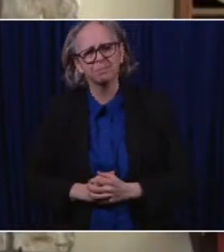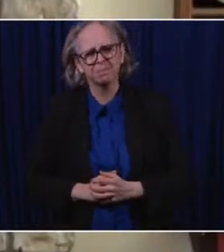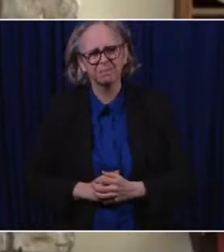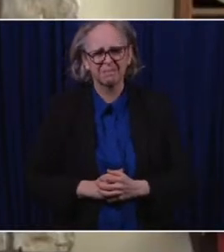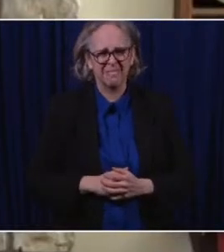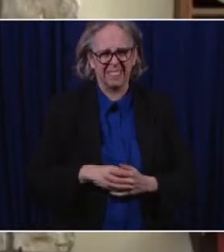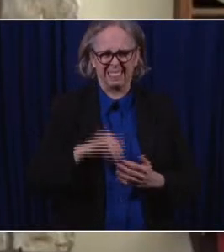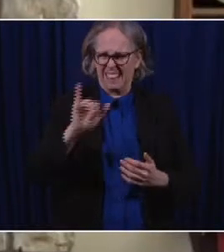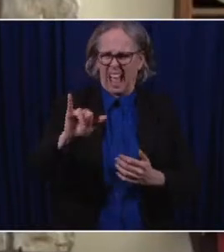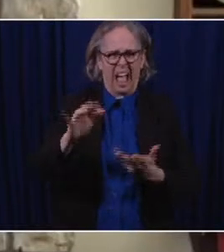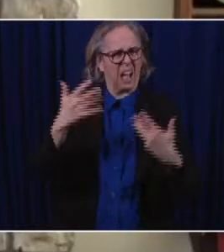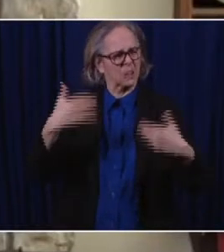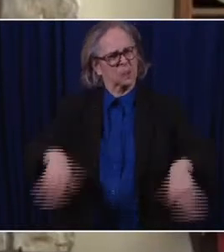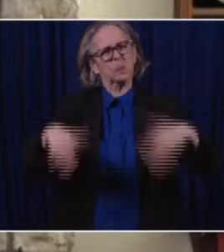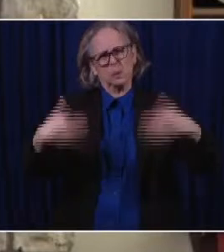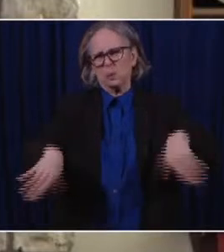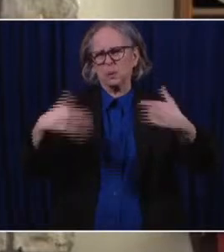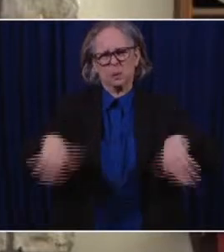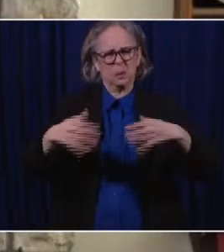Superintendent